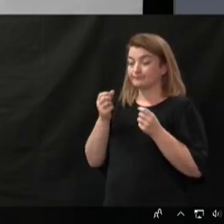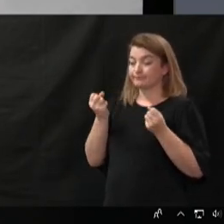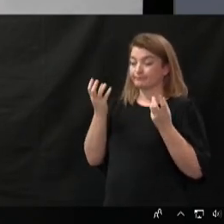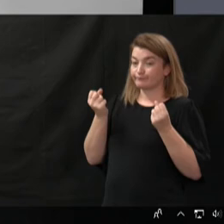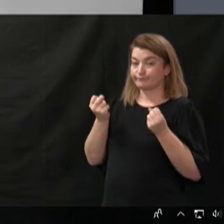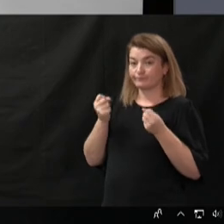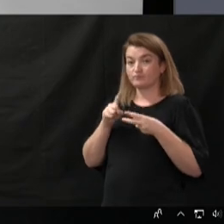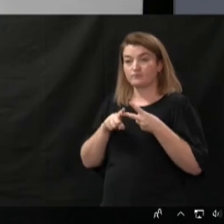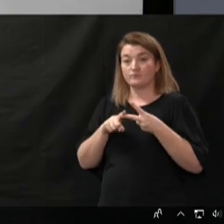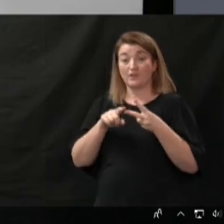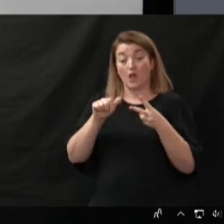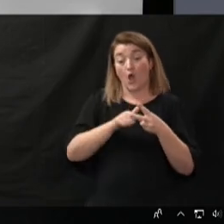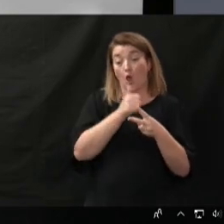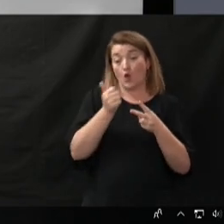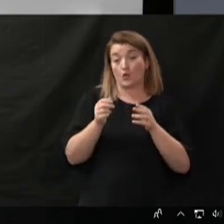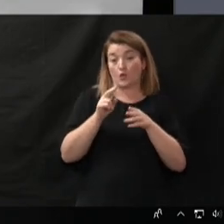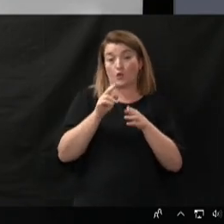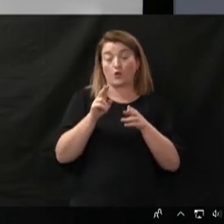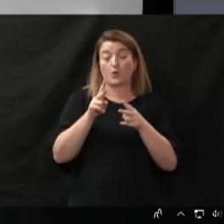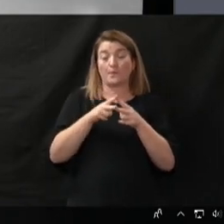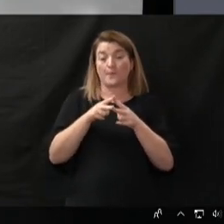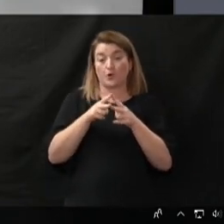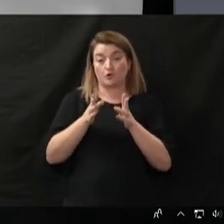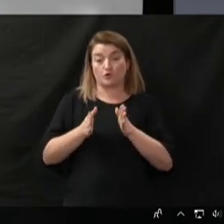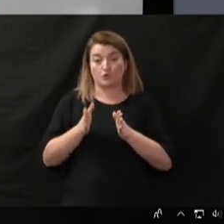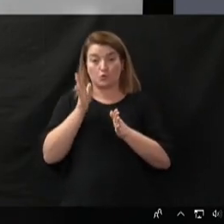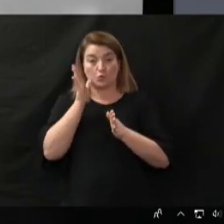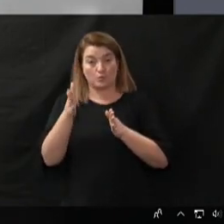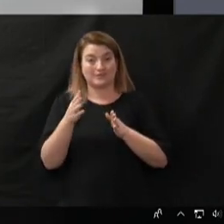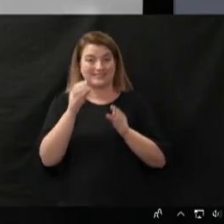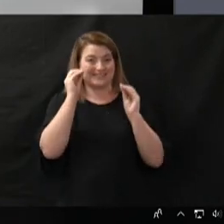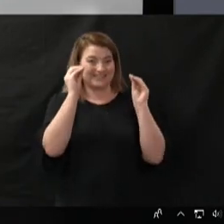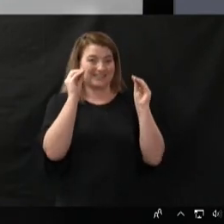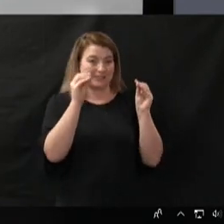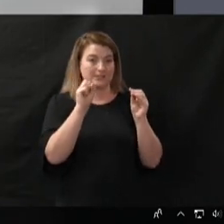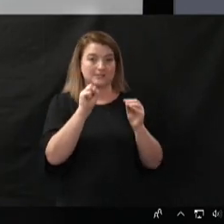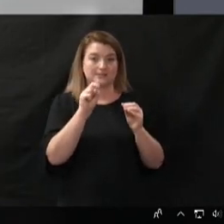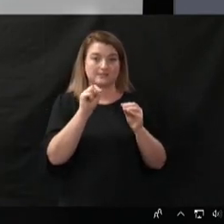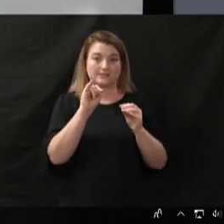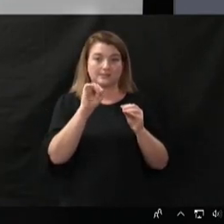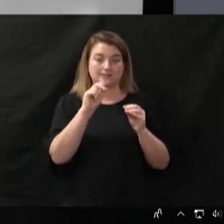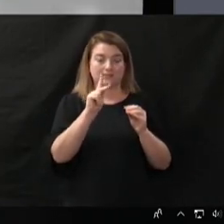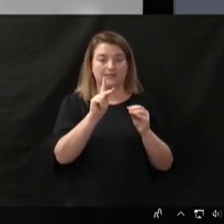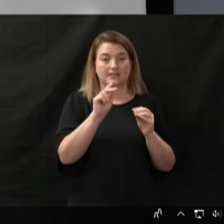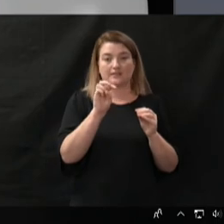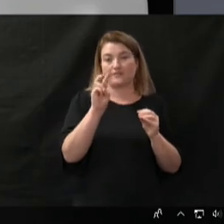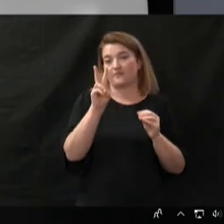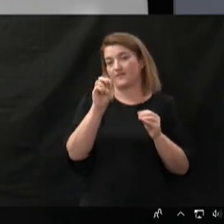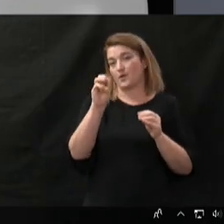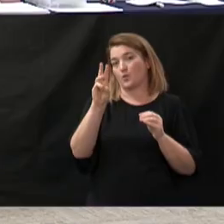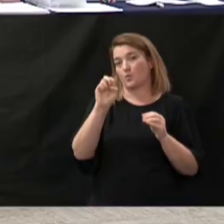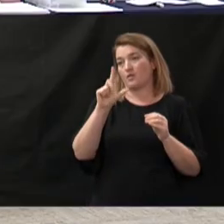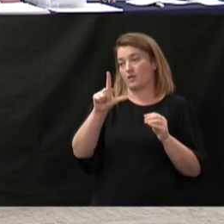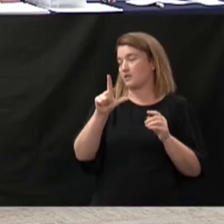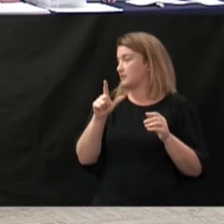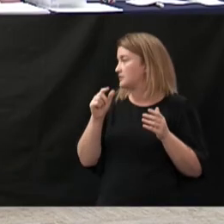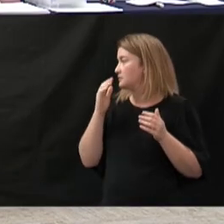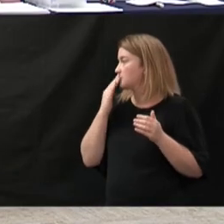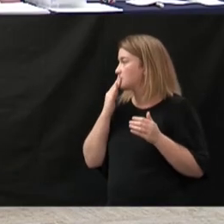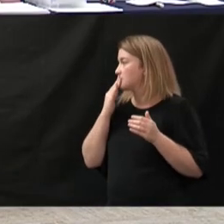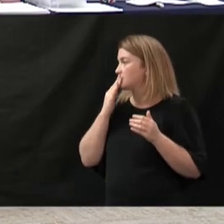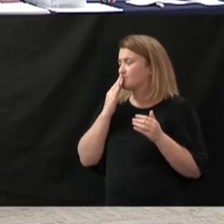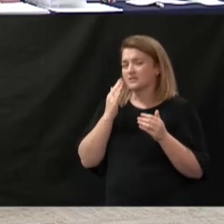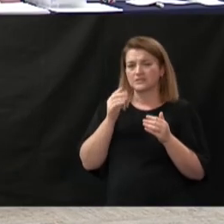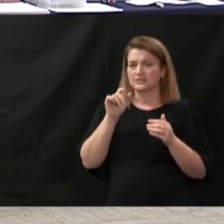vowel rule. Okay? Jamie, what card number was that stick vowel rule? Probably comes right by